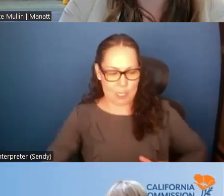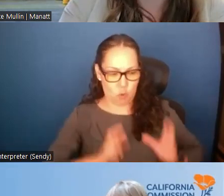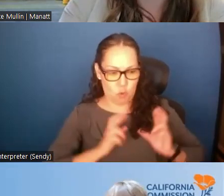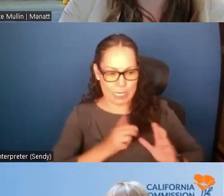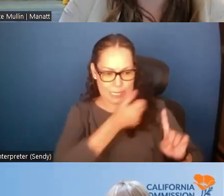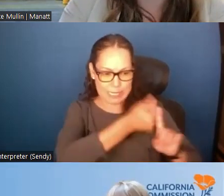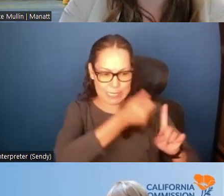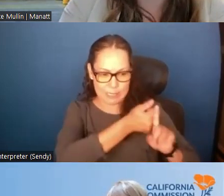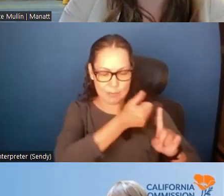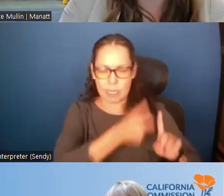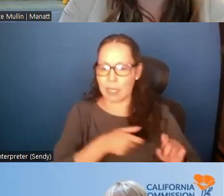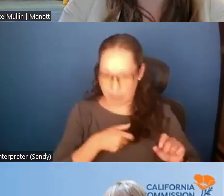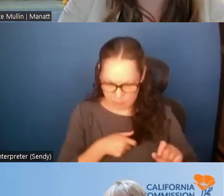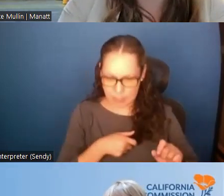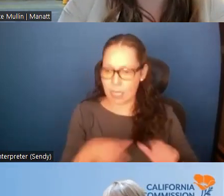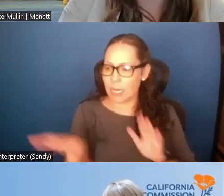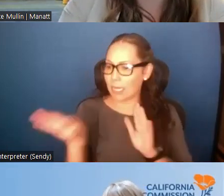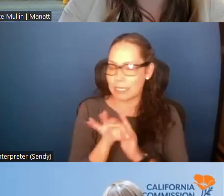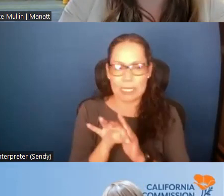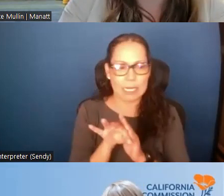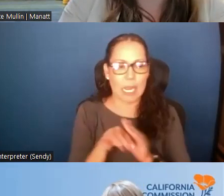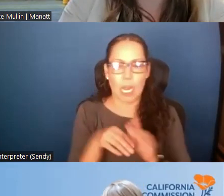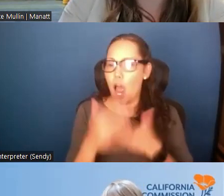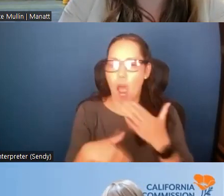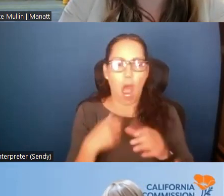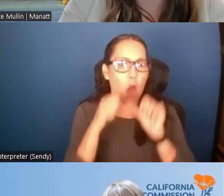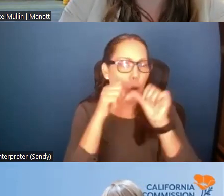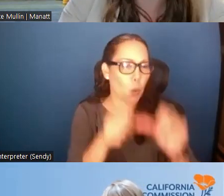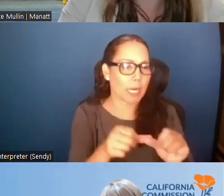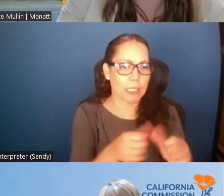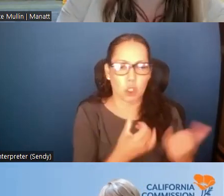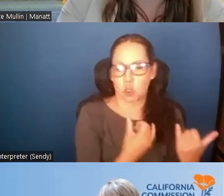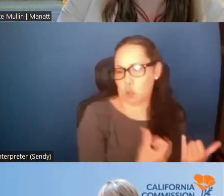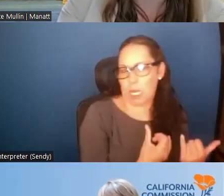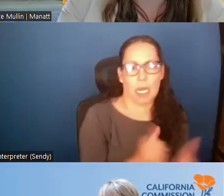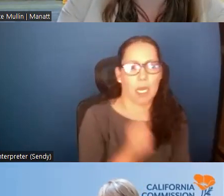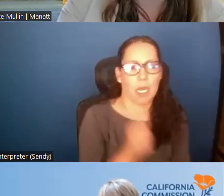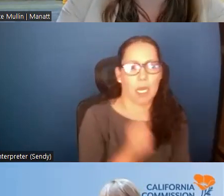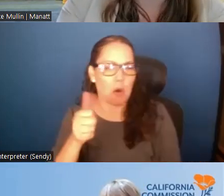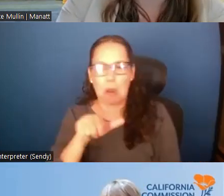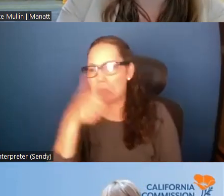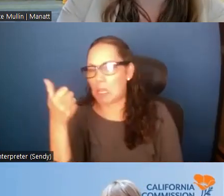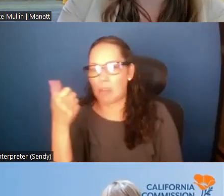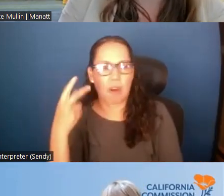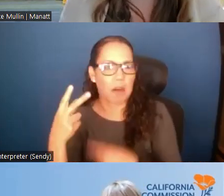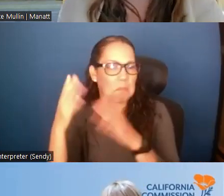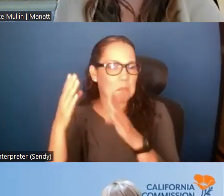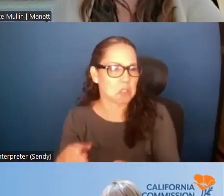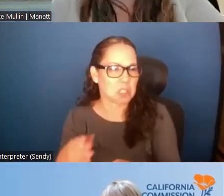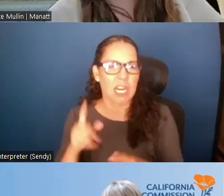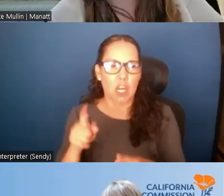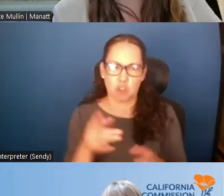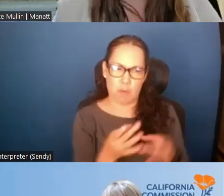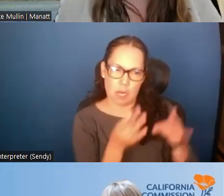they can designate ongoing. They may designate somebody today, tomorrow they designate someone else. It's got to be a fluid process,